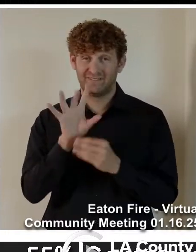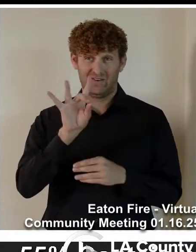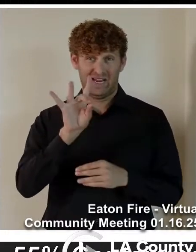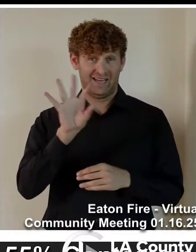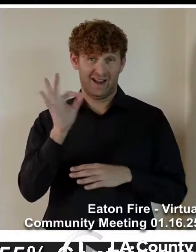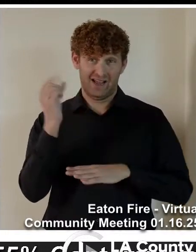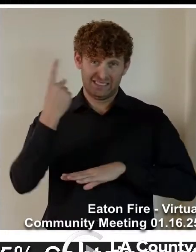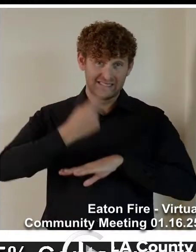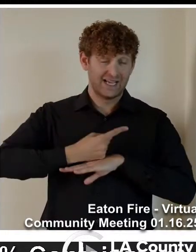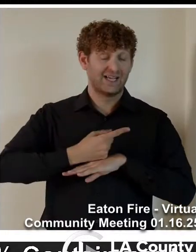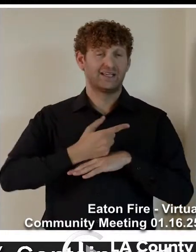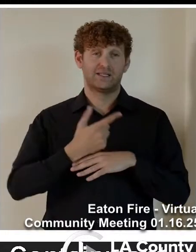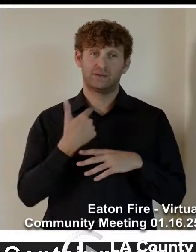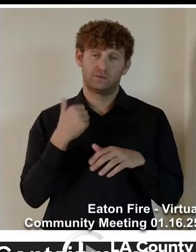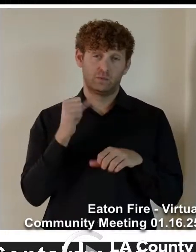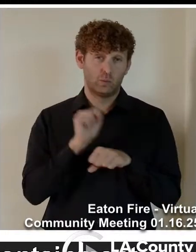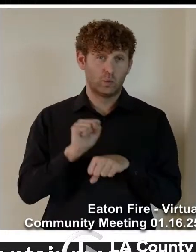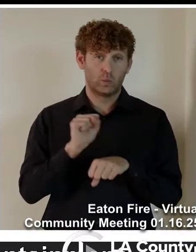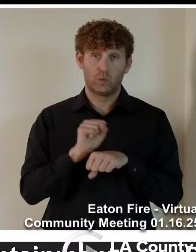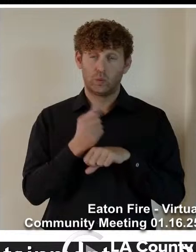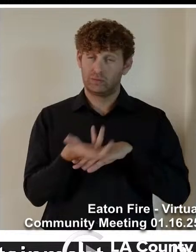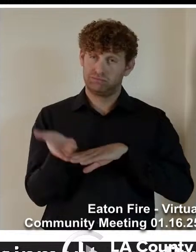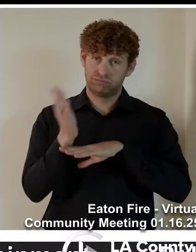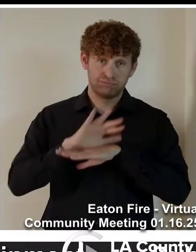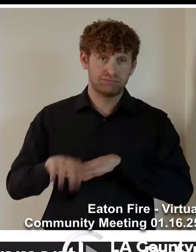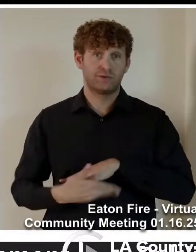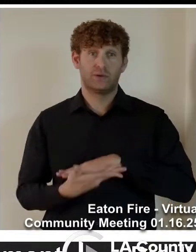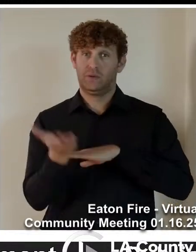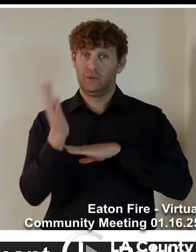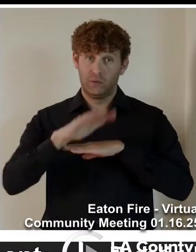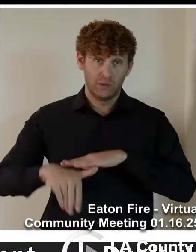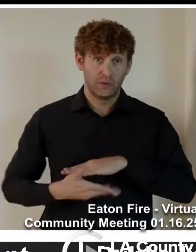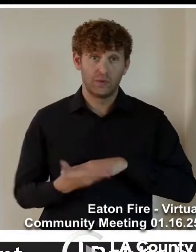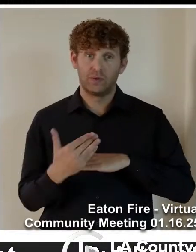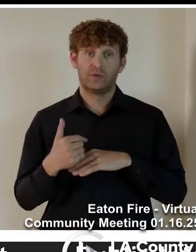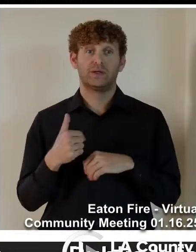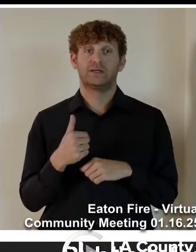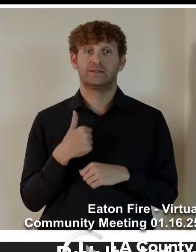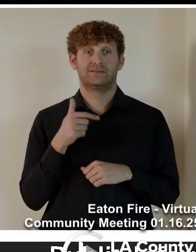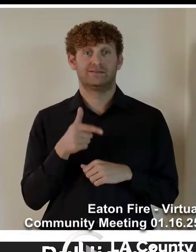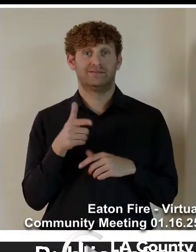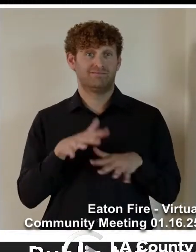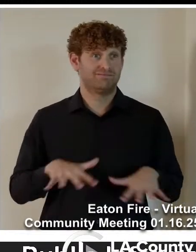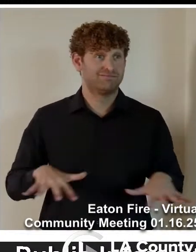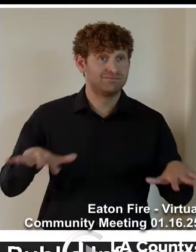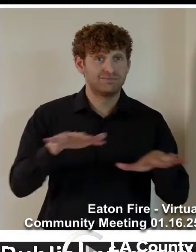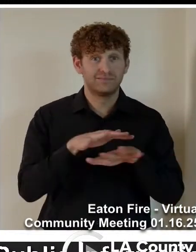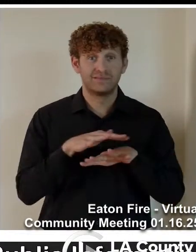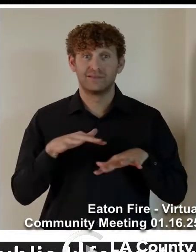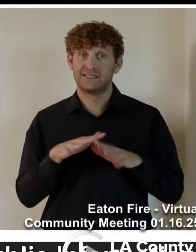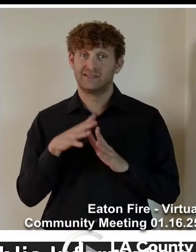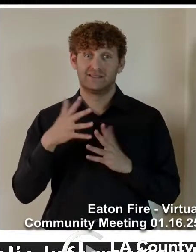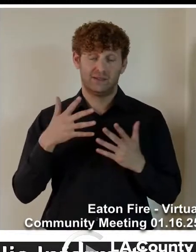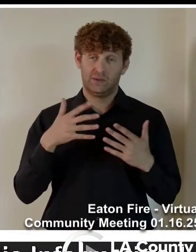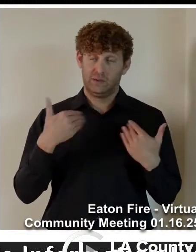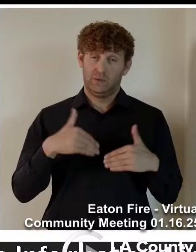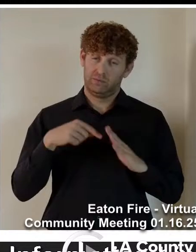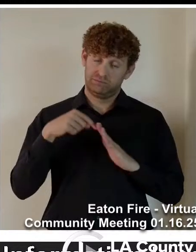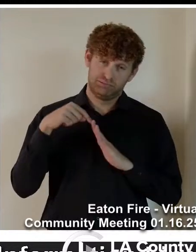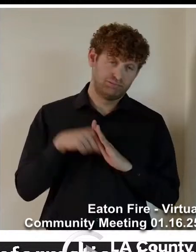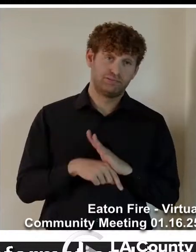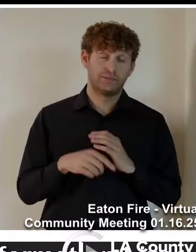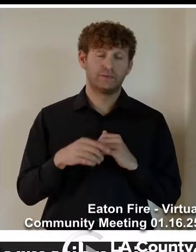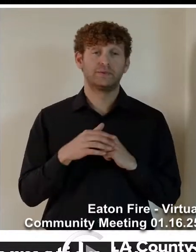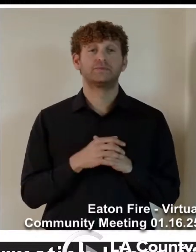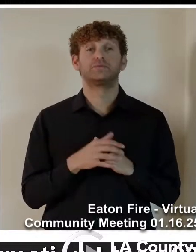working both day and night in some of the steepest terrain the Los Angeles area has to offer. I would like to give